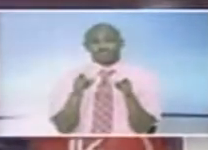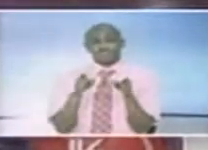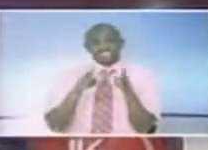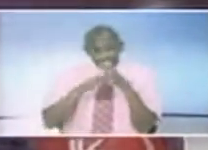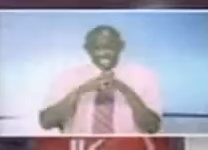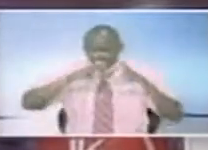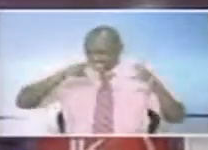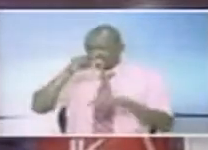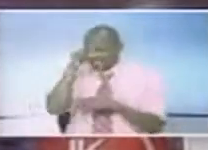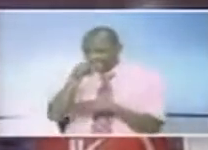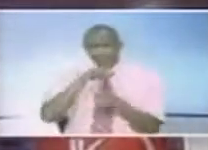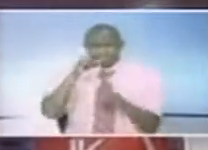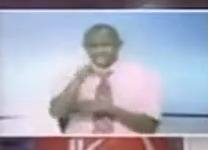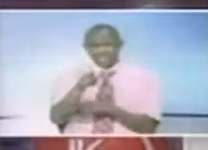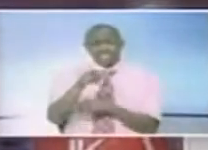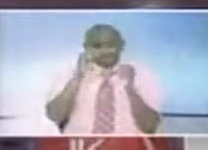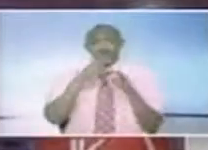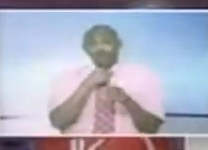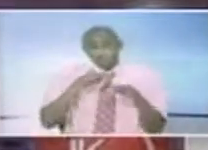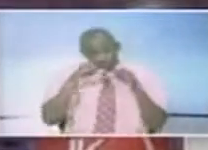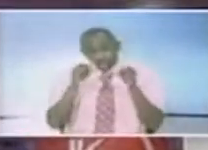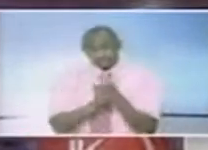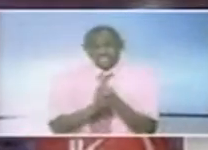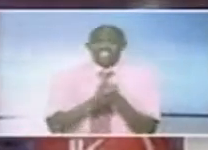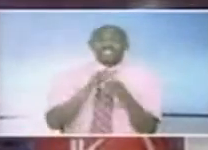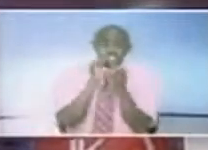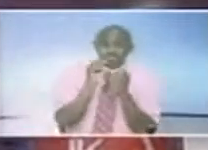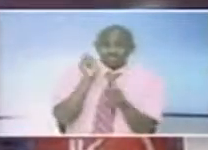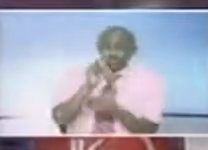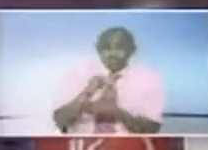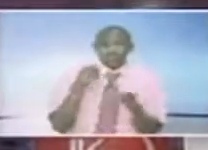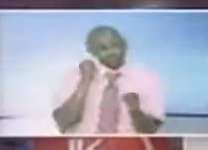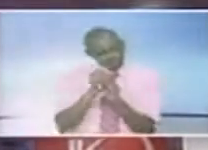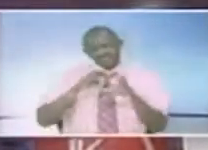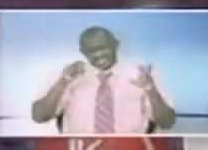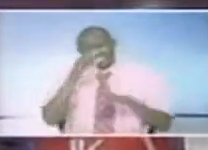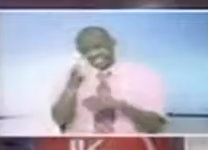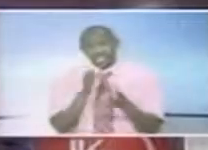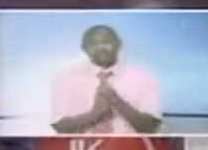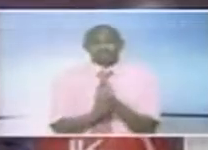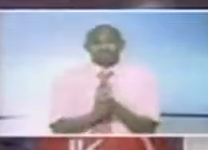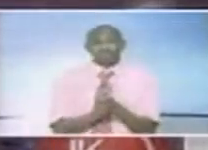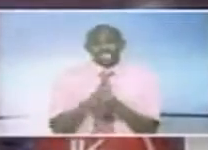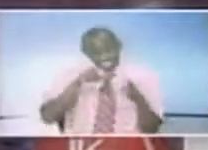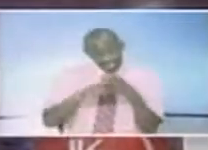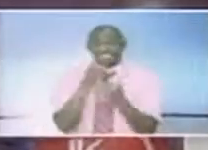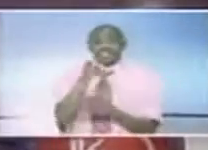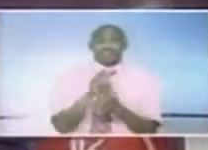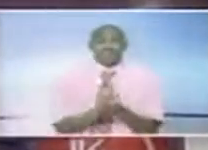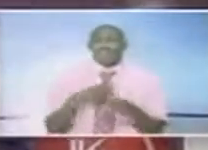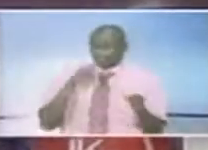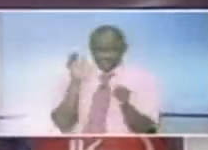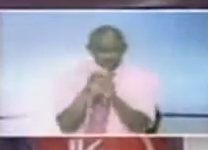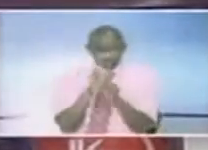start researching on it. If you want to keep chicken, if you want to just do a lot of research behind it and start it. There's a